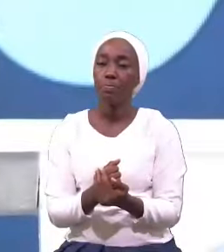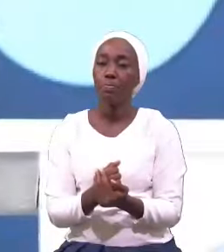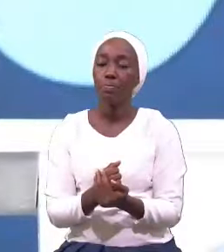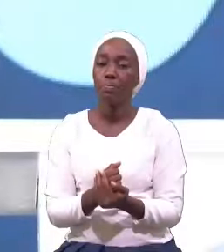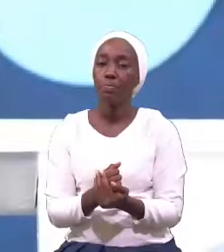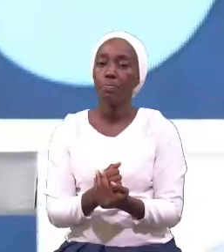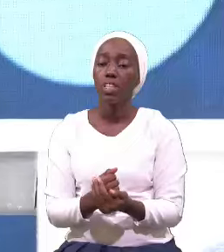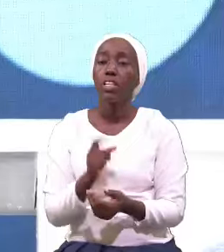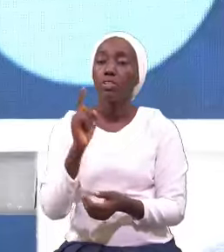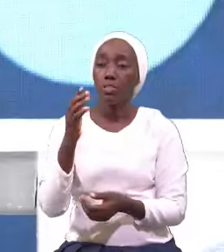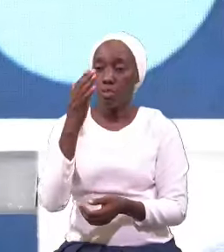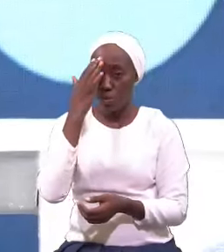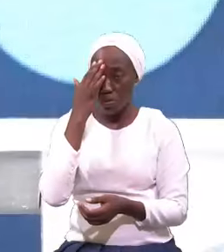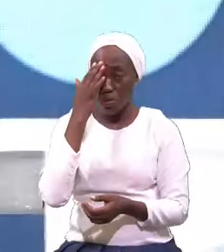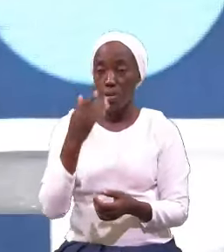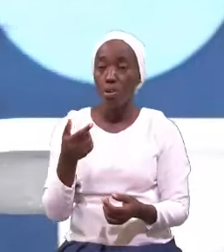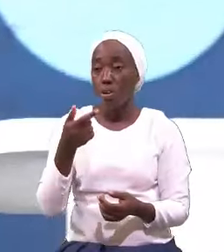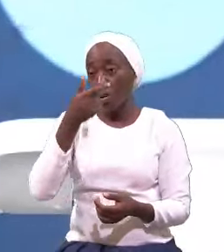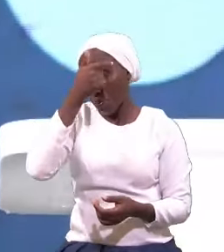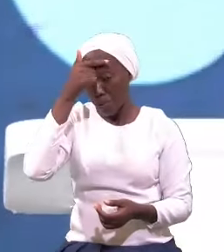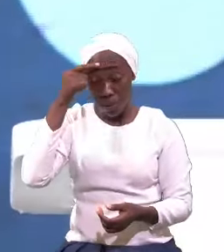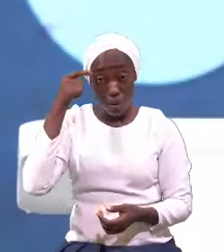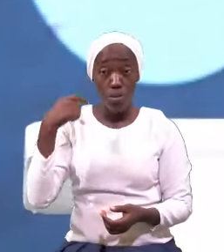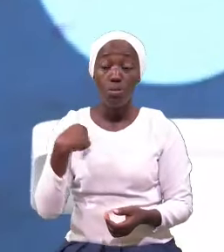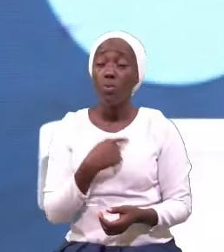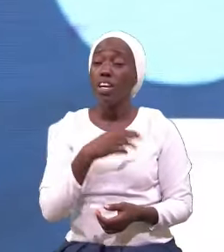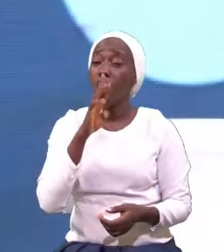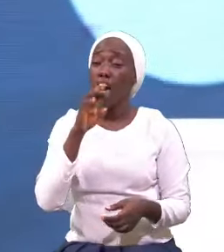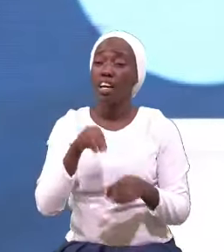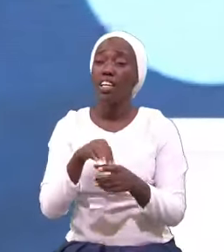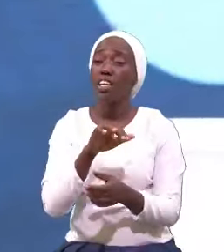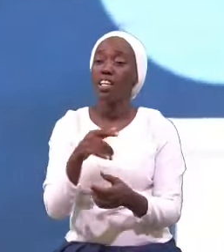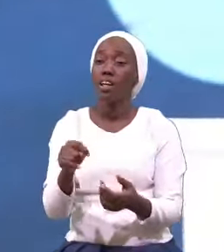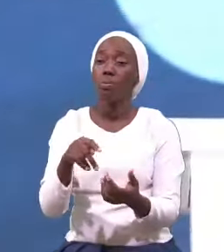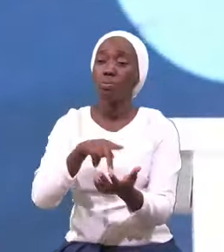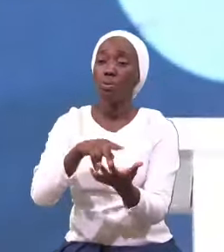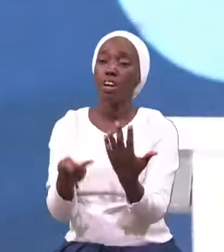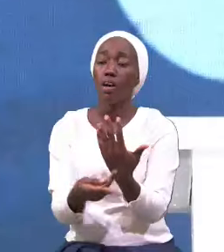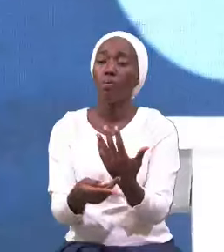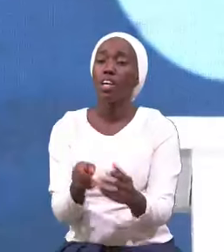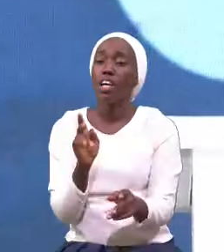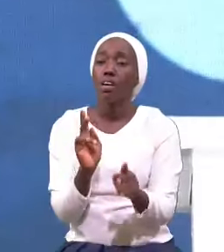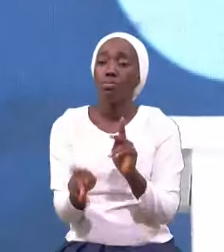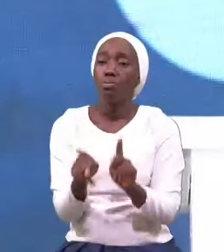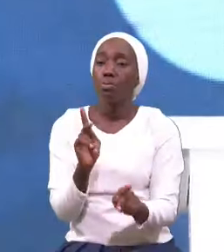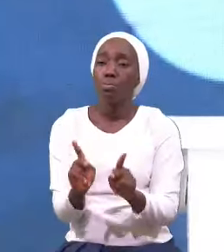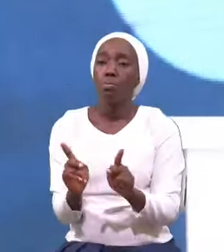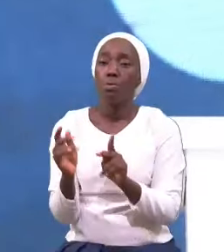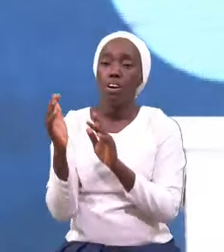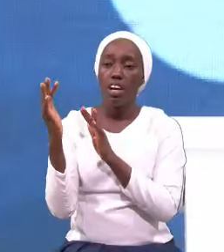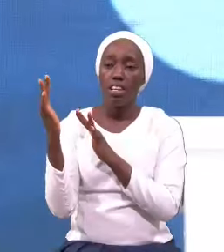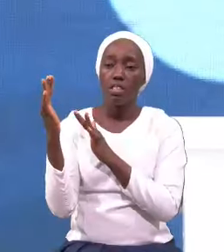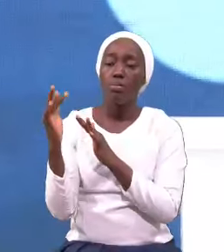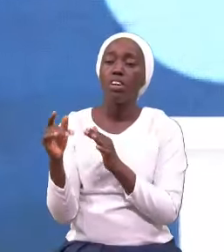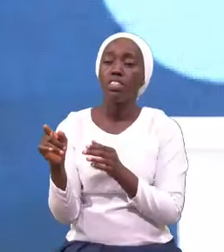You know, because we're in a crusade, and the people expect me to pray for the